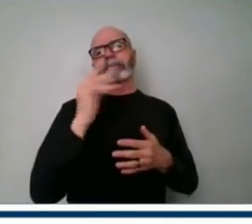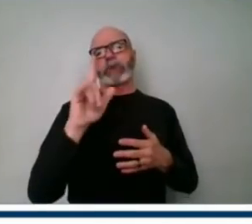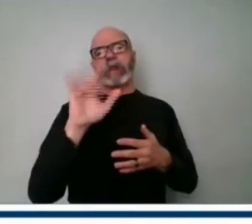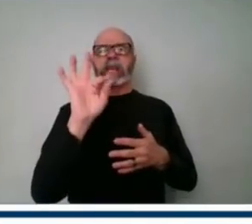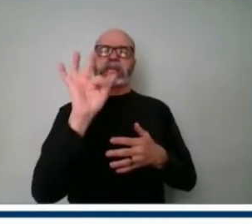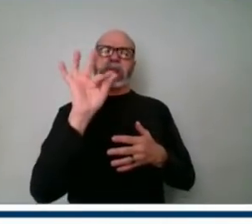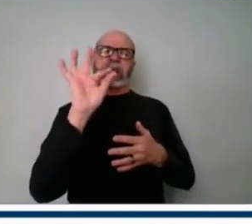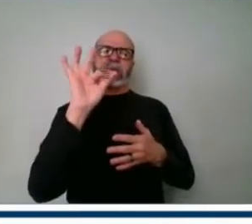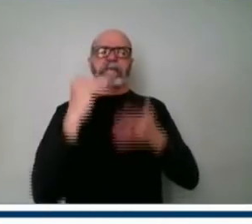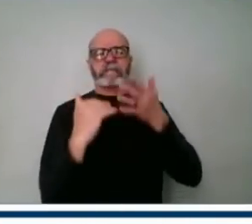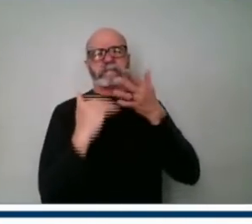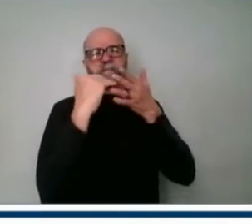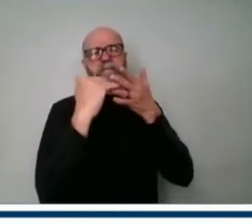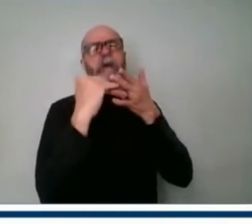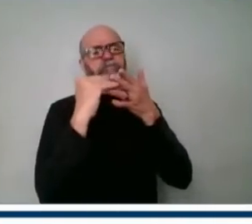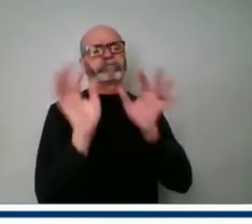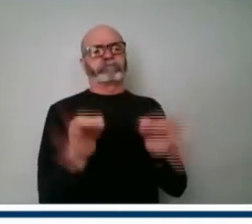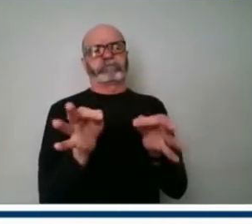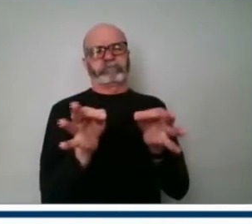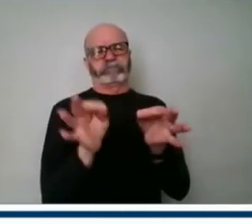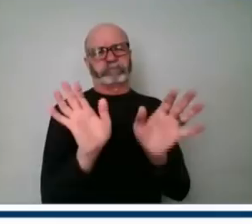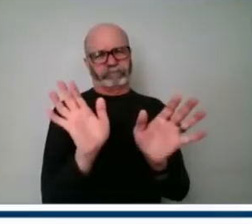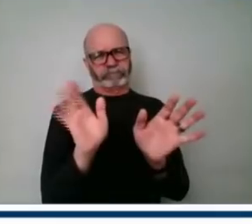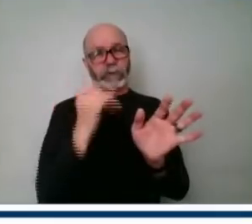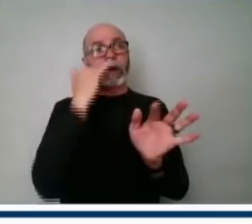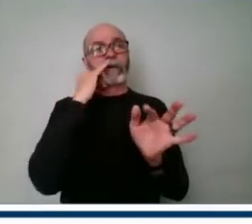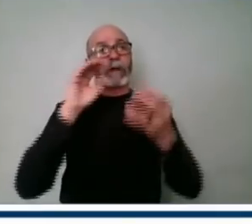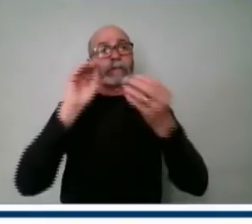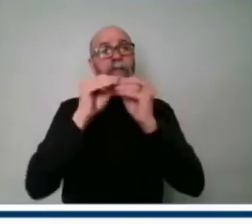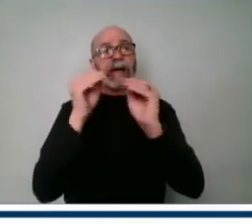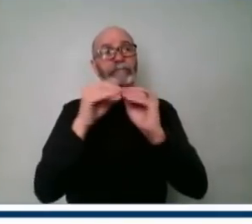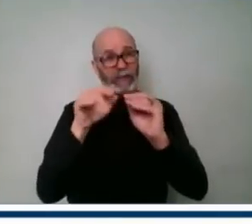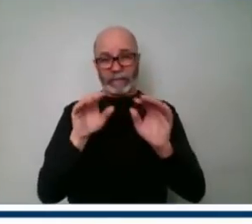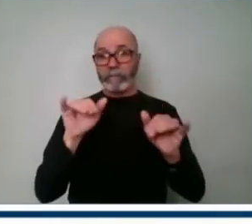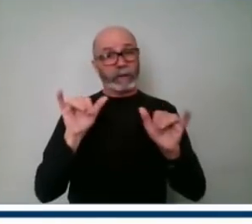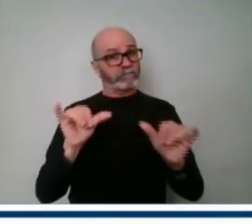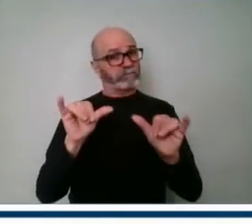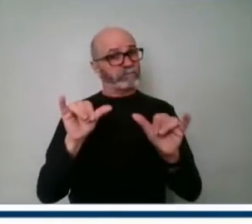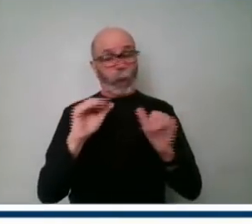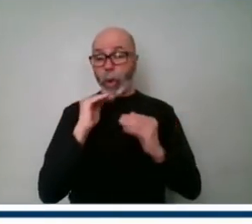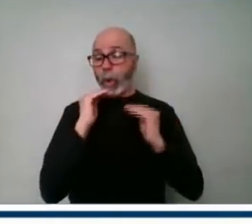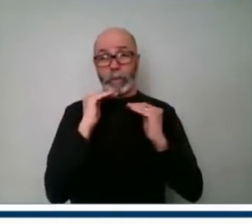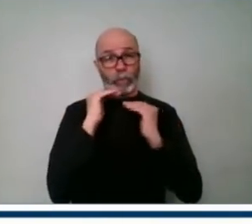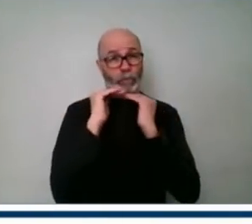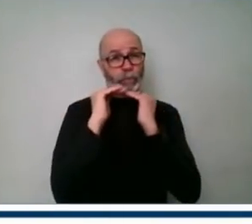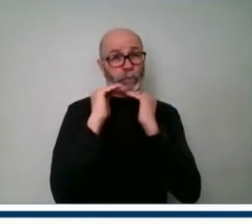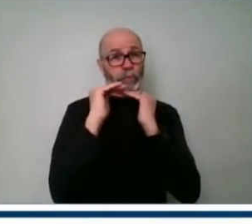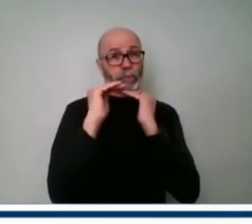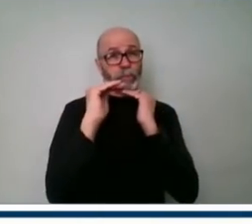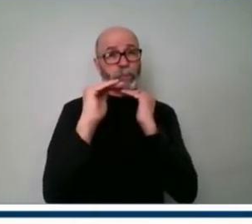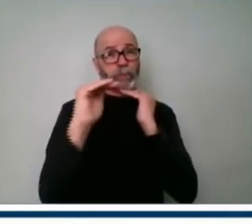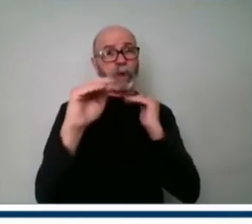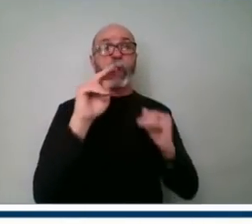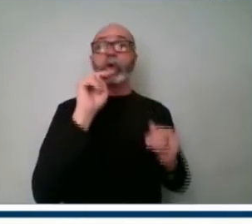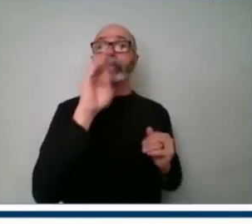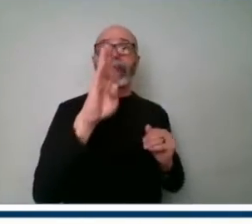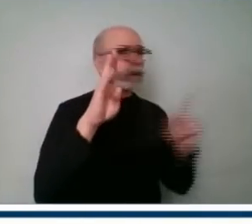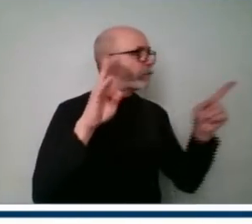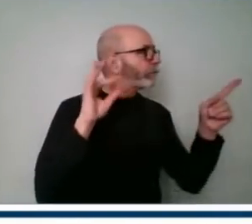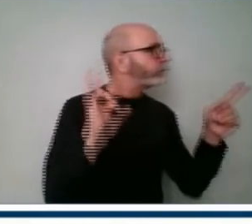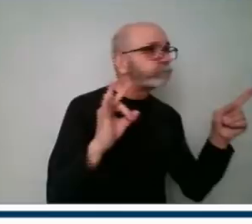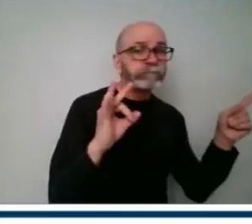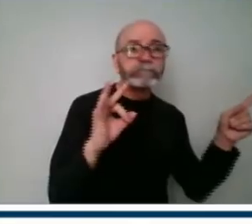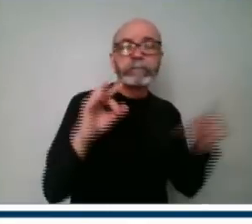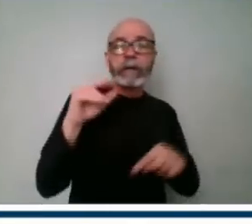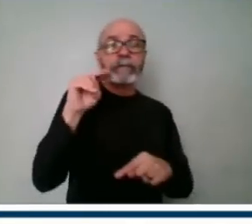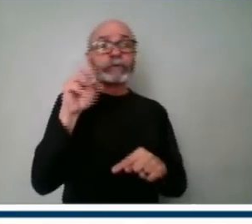our epidemiology remains and there's more comfort from all of our, obviously we need consensus across the board. So if we were